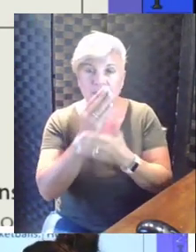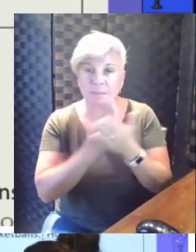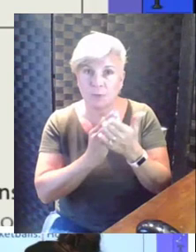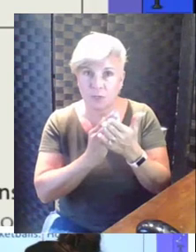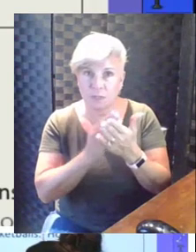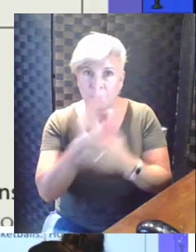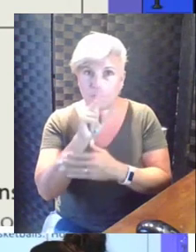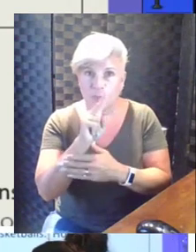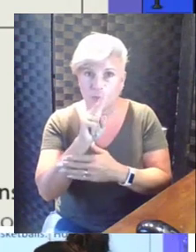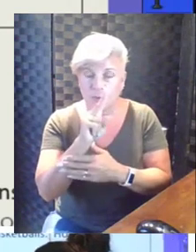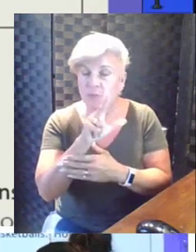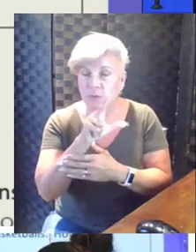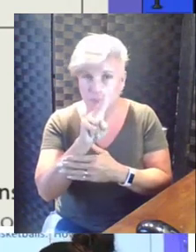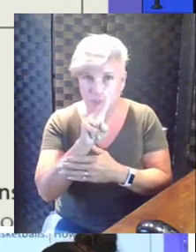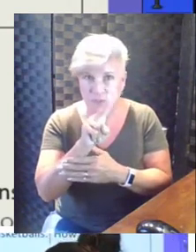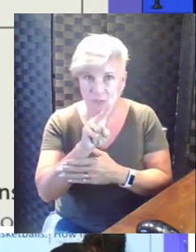part,